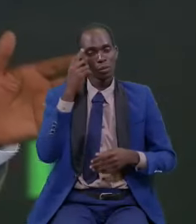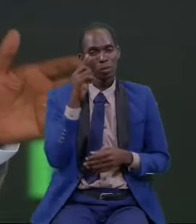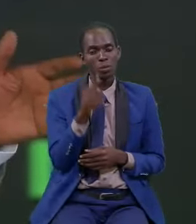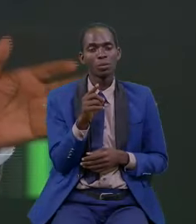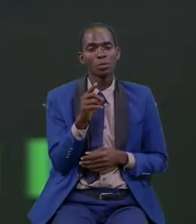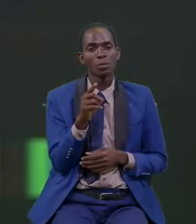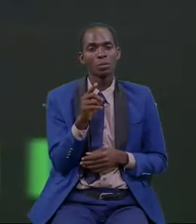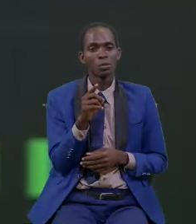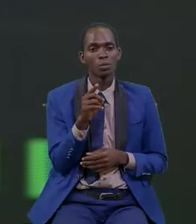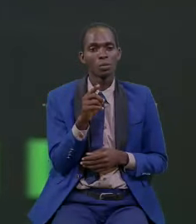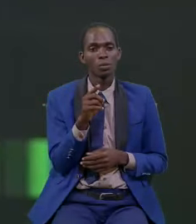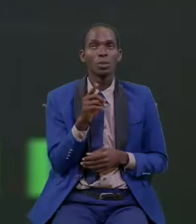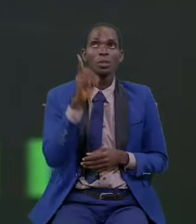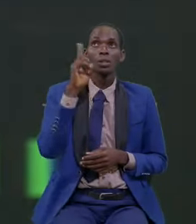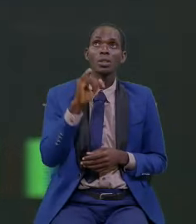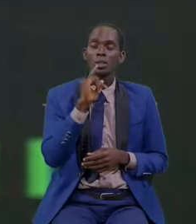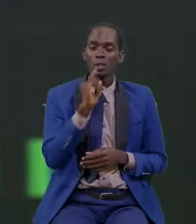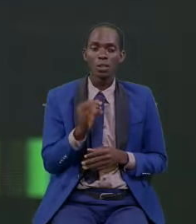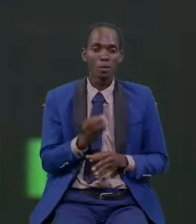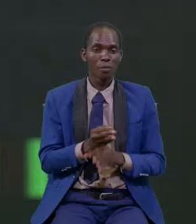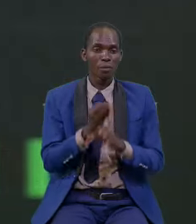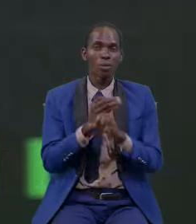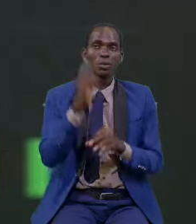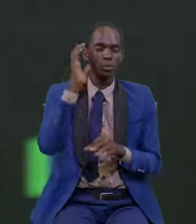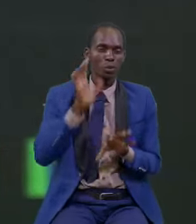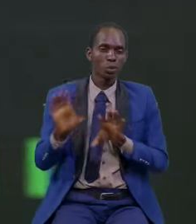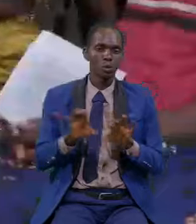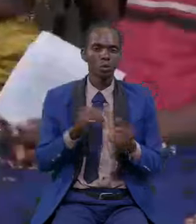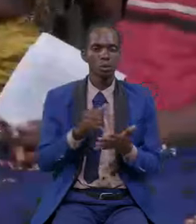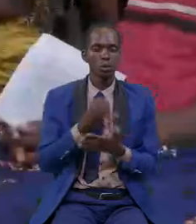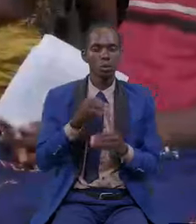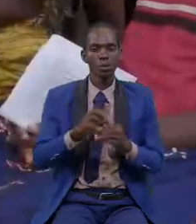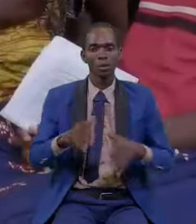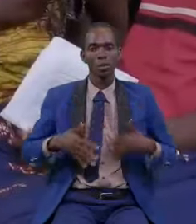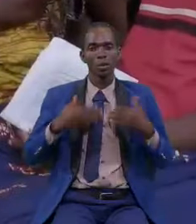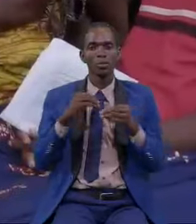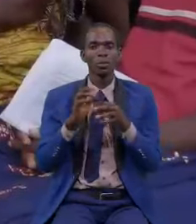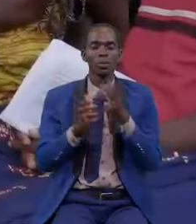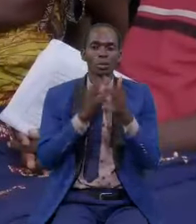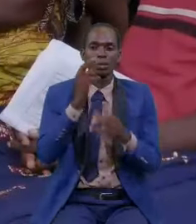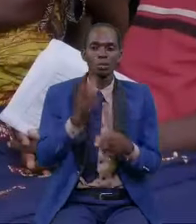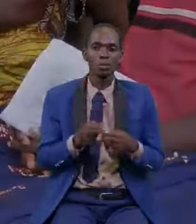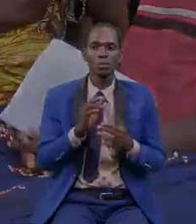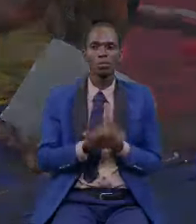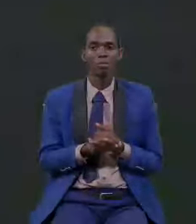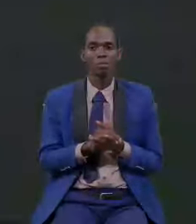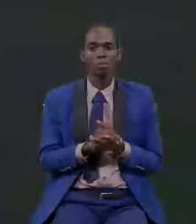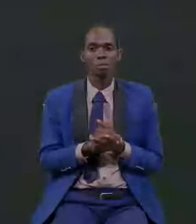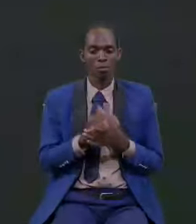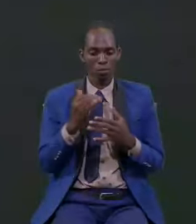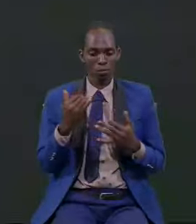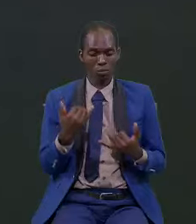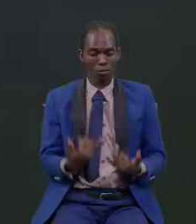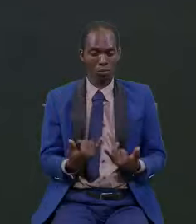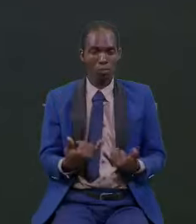is faithful. He'll fulfill it in your life in Jesus' name. This day and every